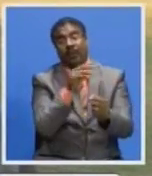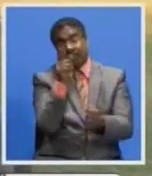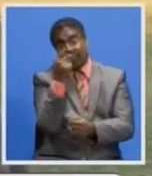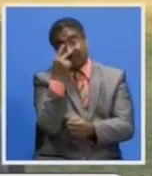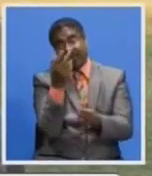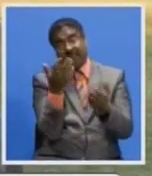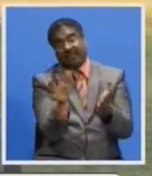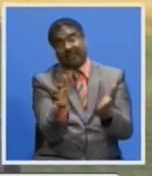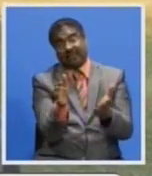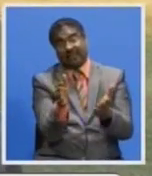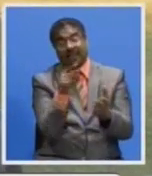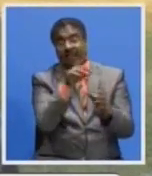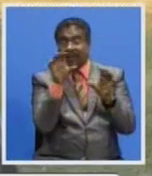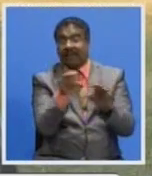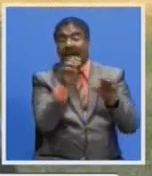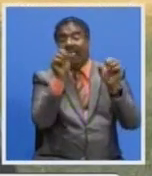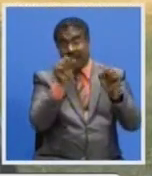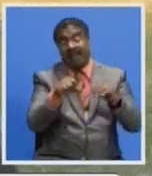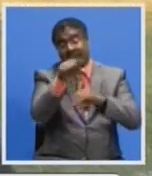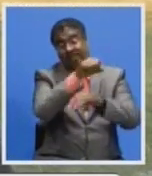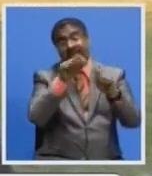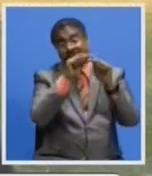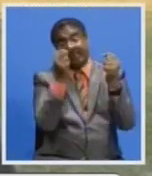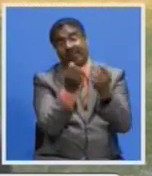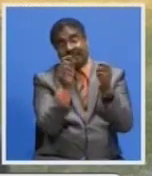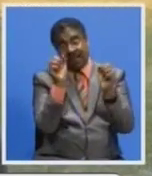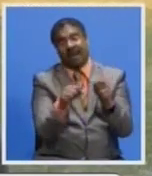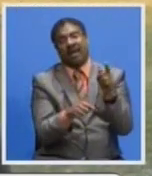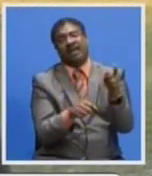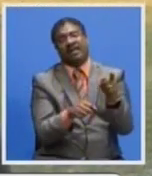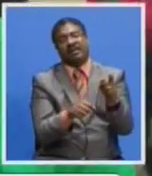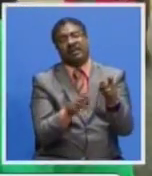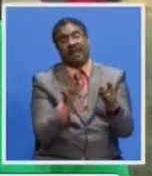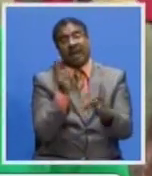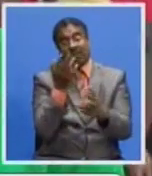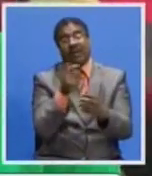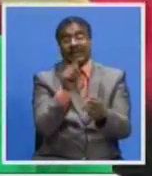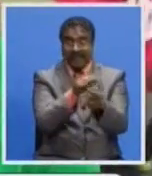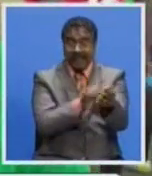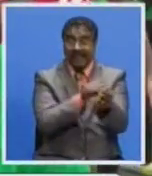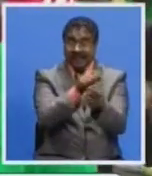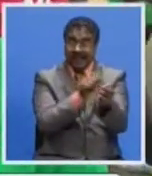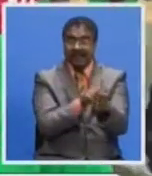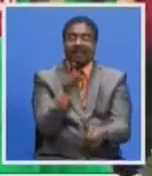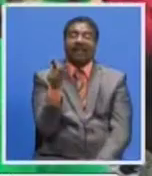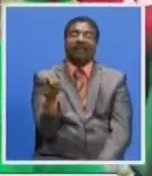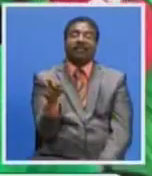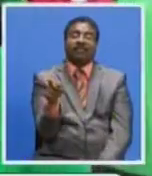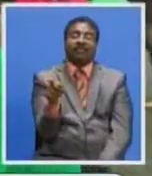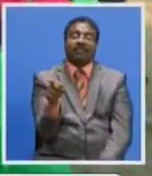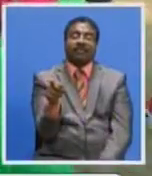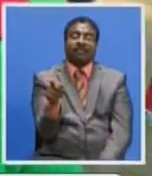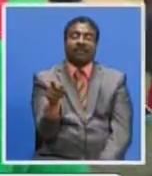I think they can perform on the senior team because we just wanted to test them through this tournament. No, for us it was